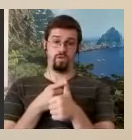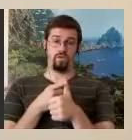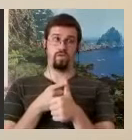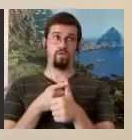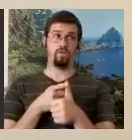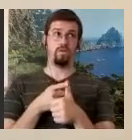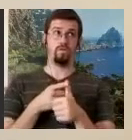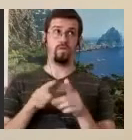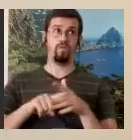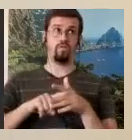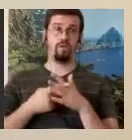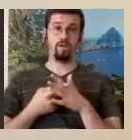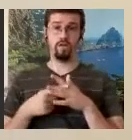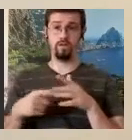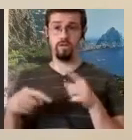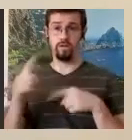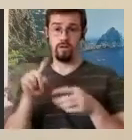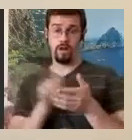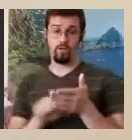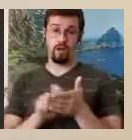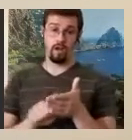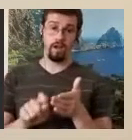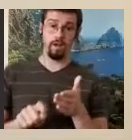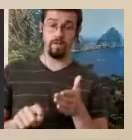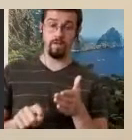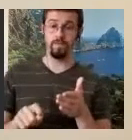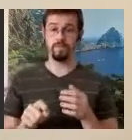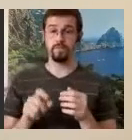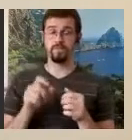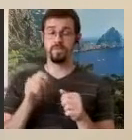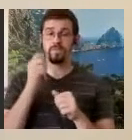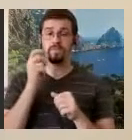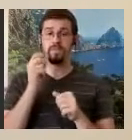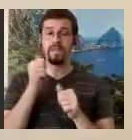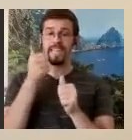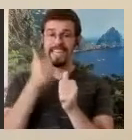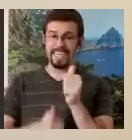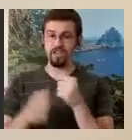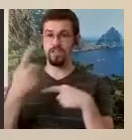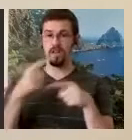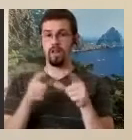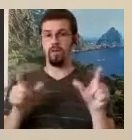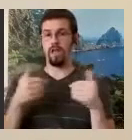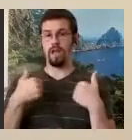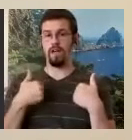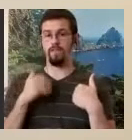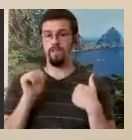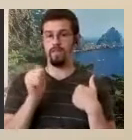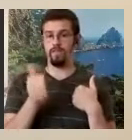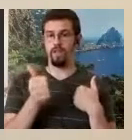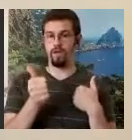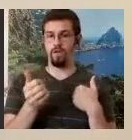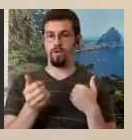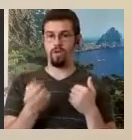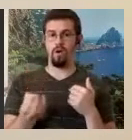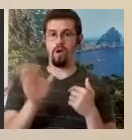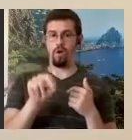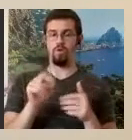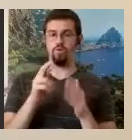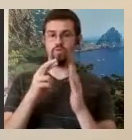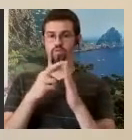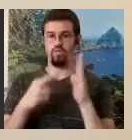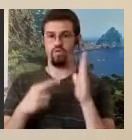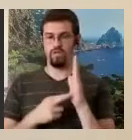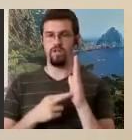rules of sign writing, because then each sign language will make up their own kind of rules of how to write their own sign languages, and this is a very fascinating